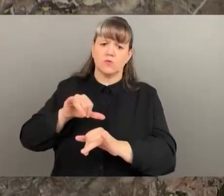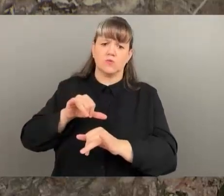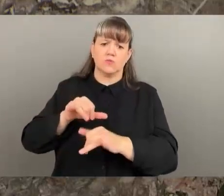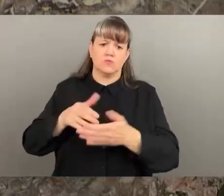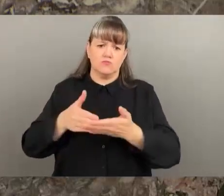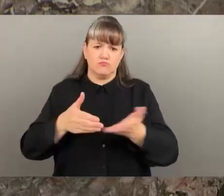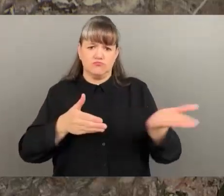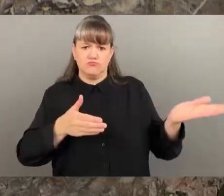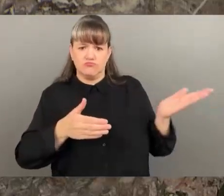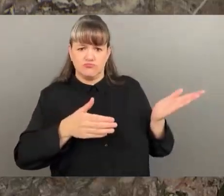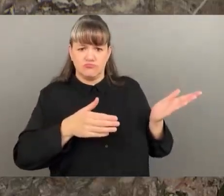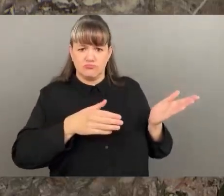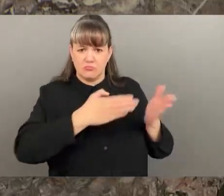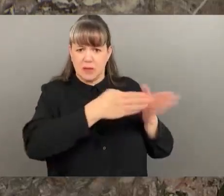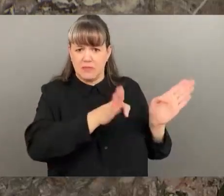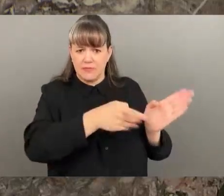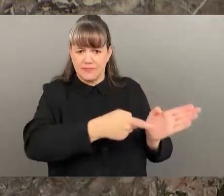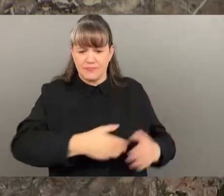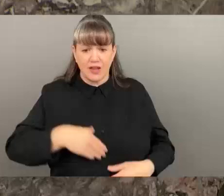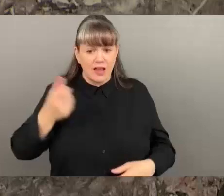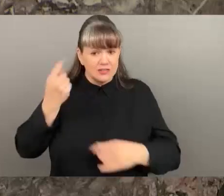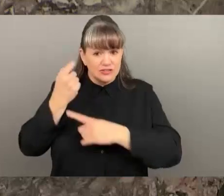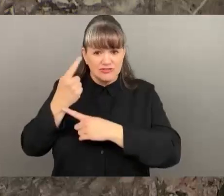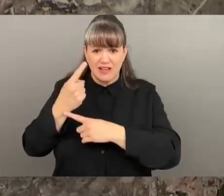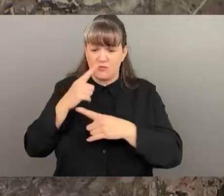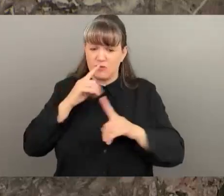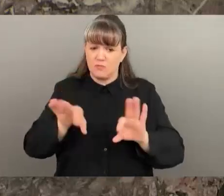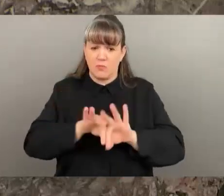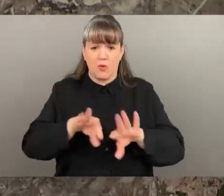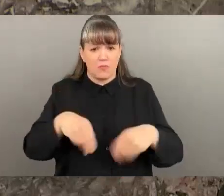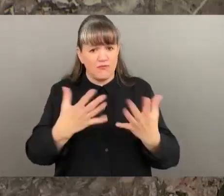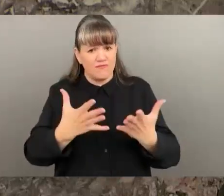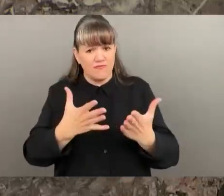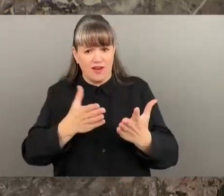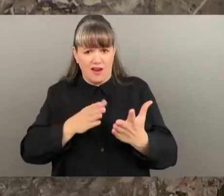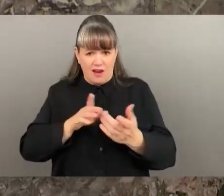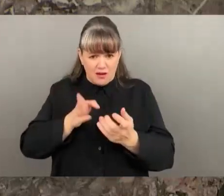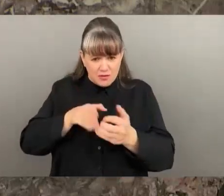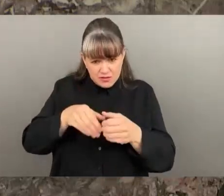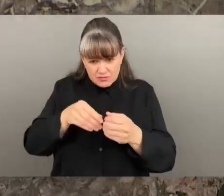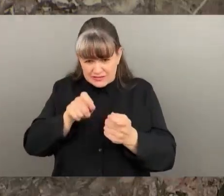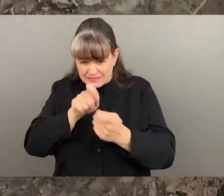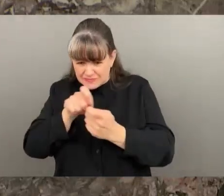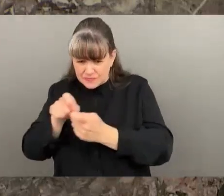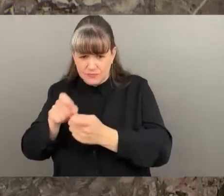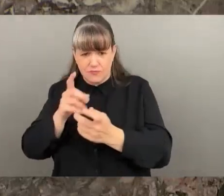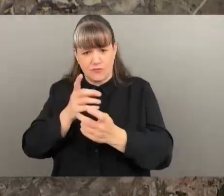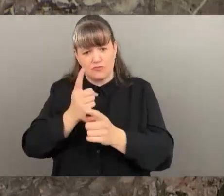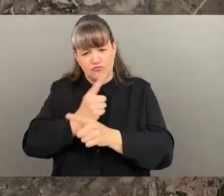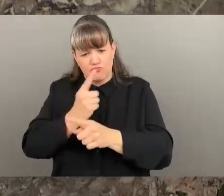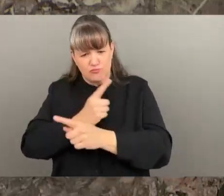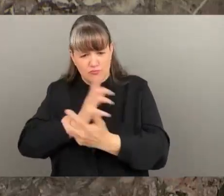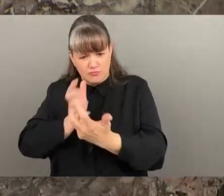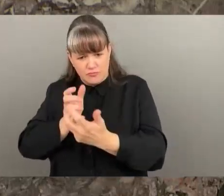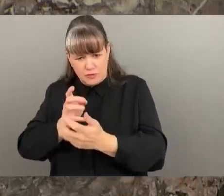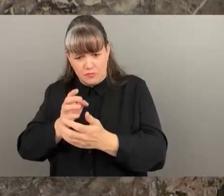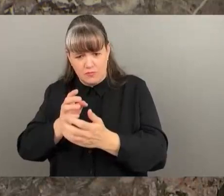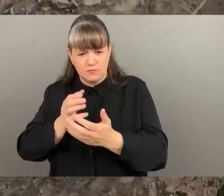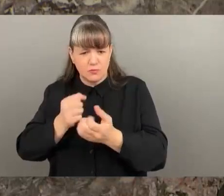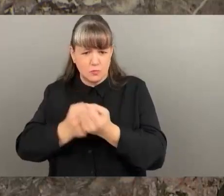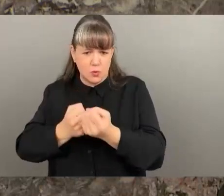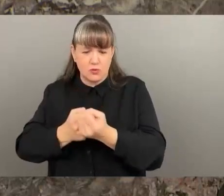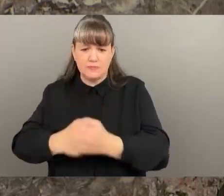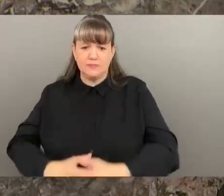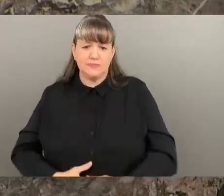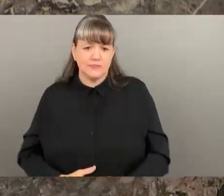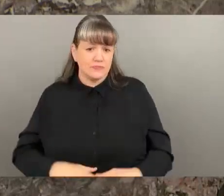is to provide the appropriate supports for people in the right places. That's why we're continuing to expand those supports outside of our forensic system.